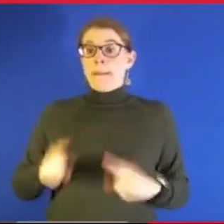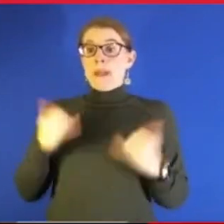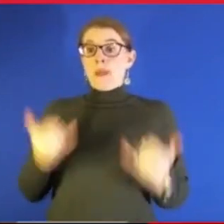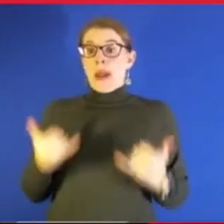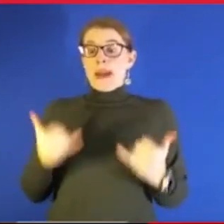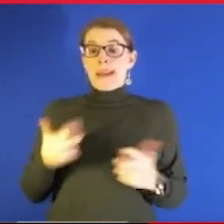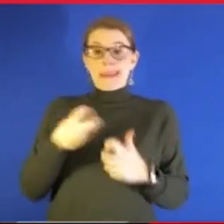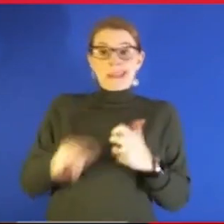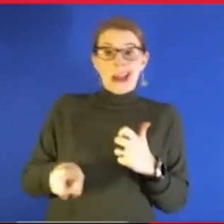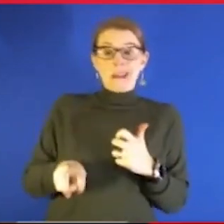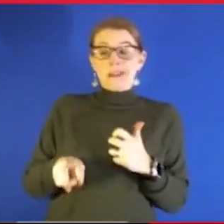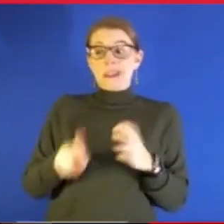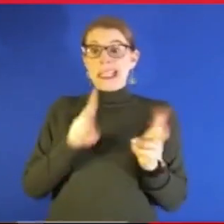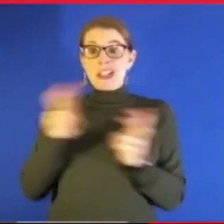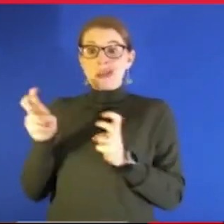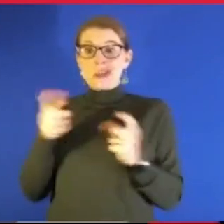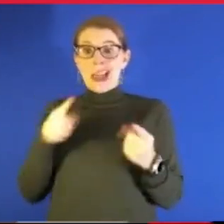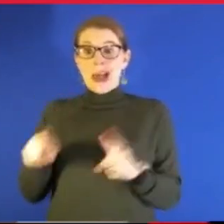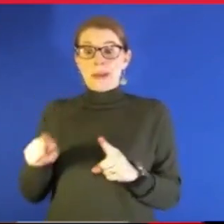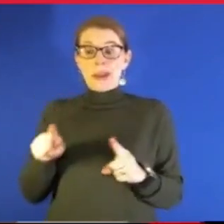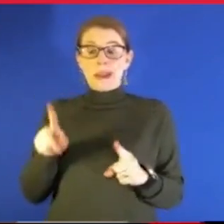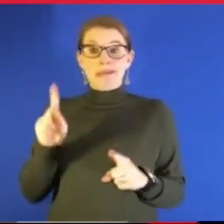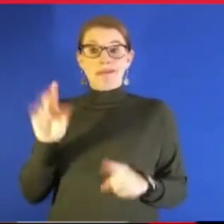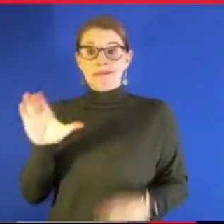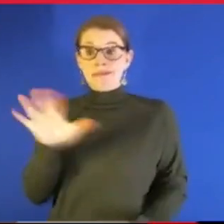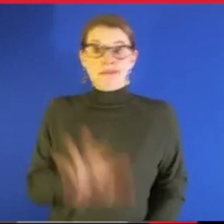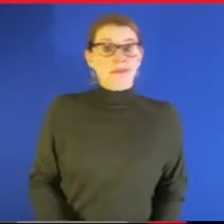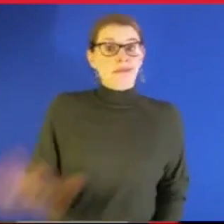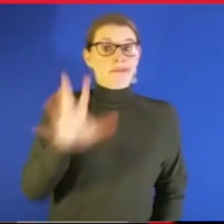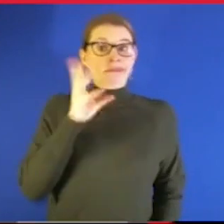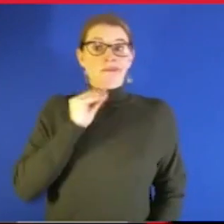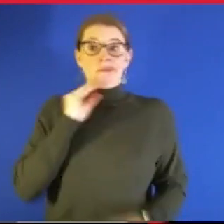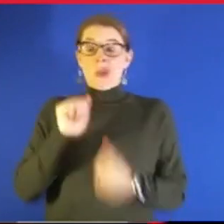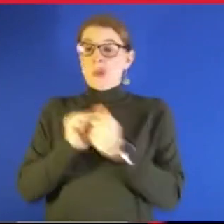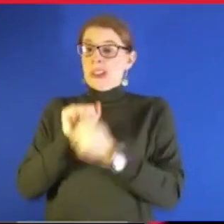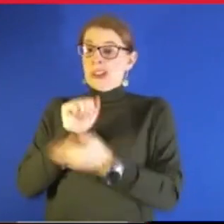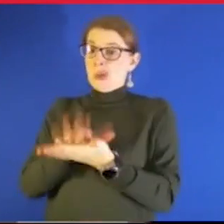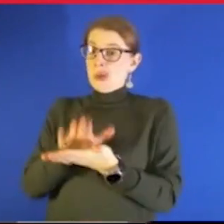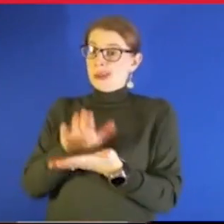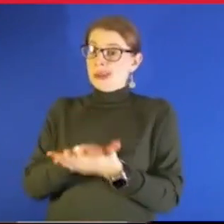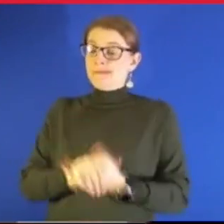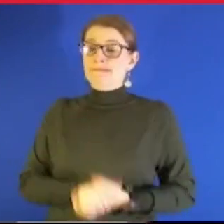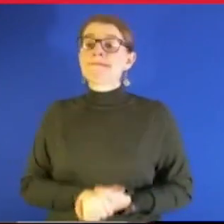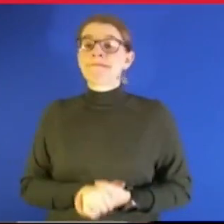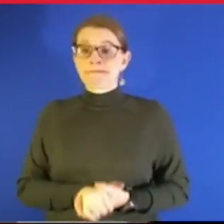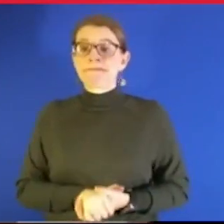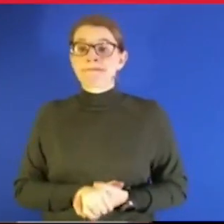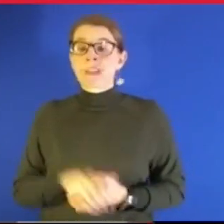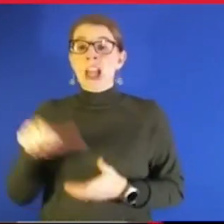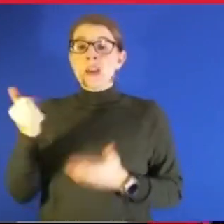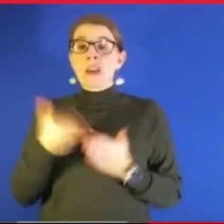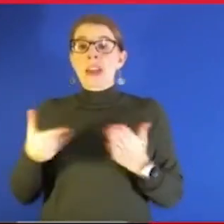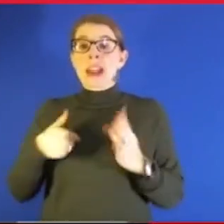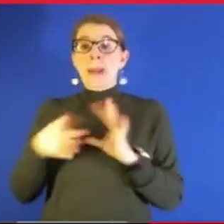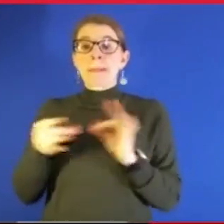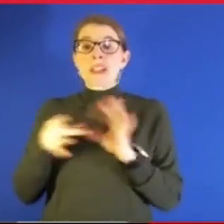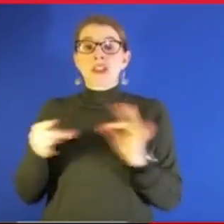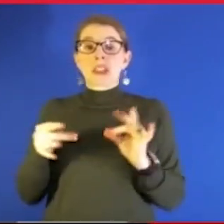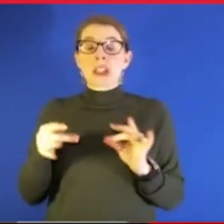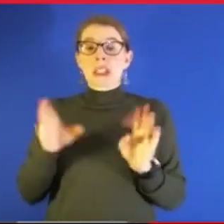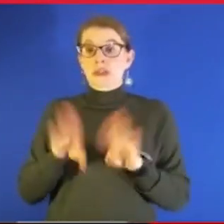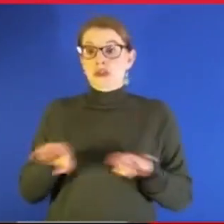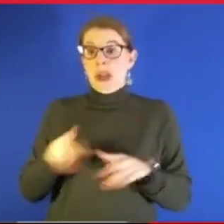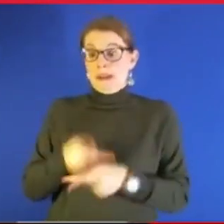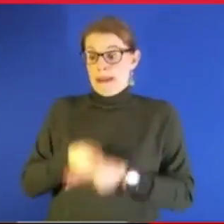issues are happening across Kansas City with our schools. There's no doubt about it. And the other thing I just mentioned, childcare,